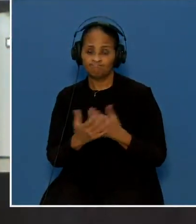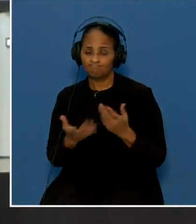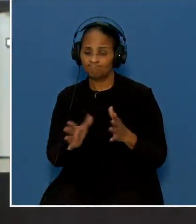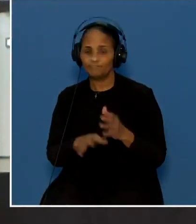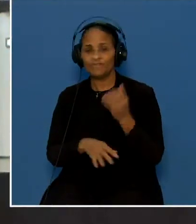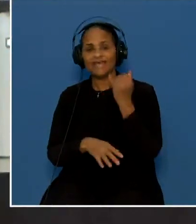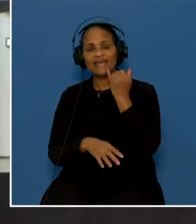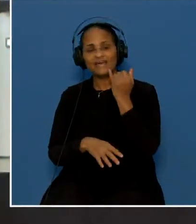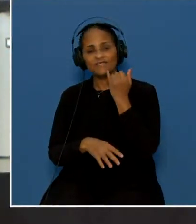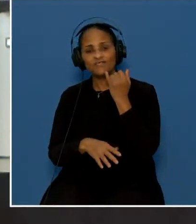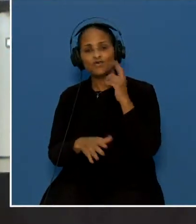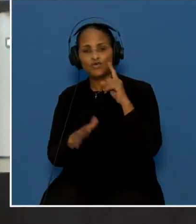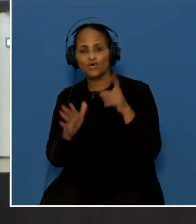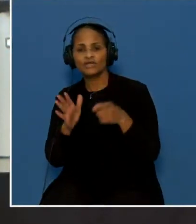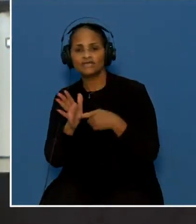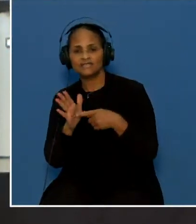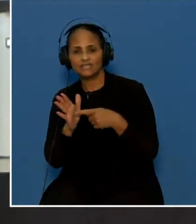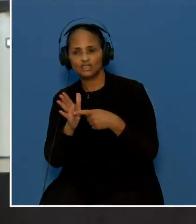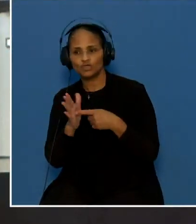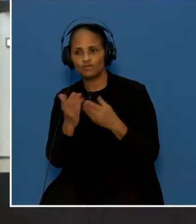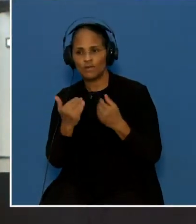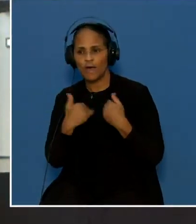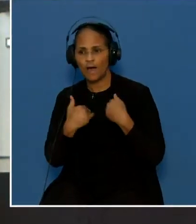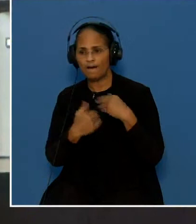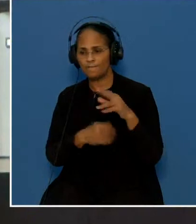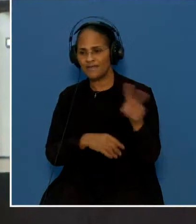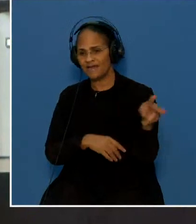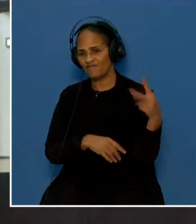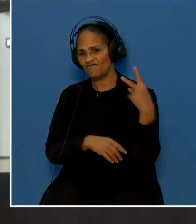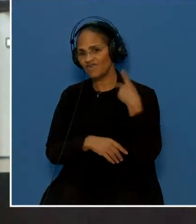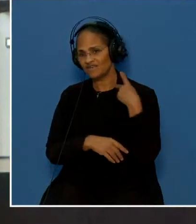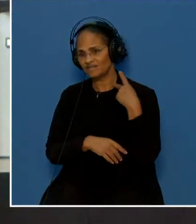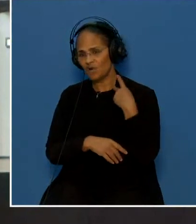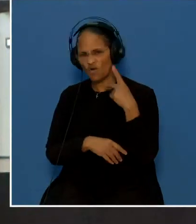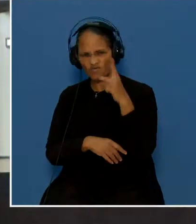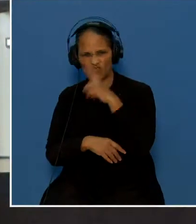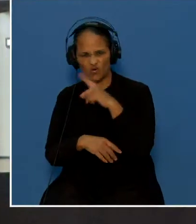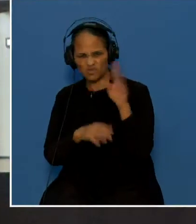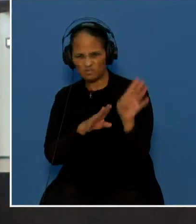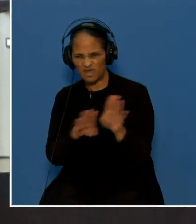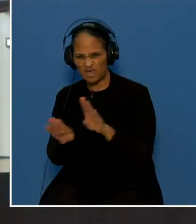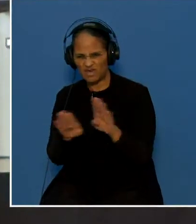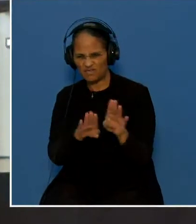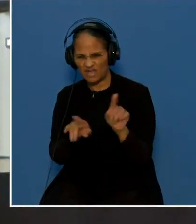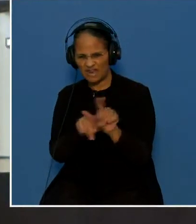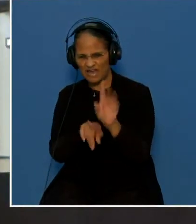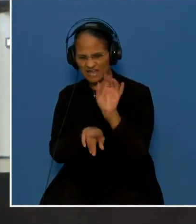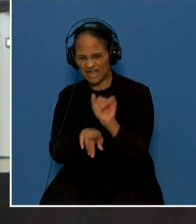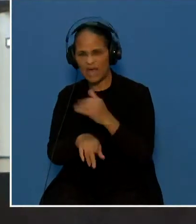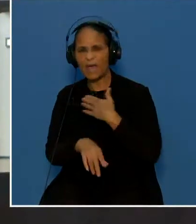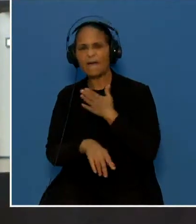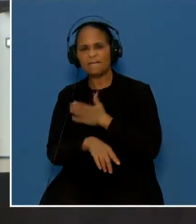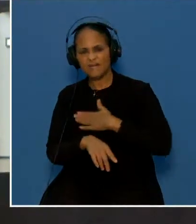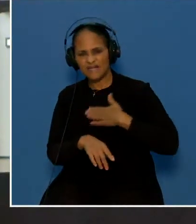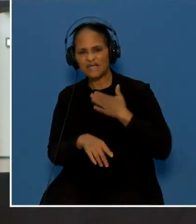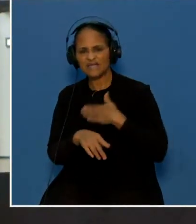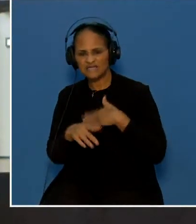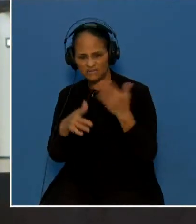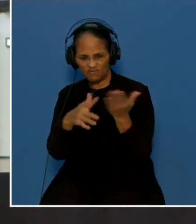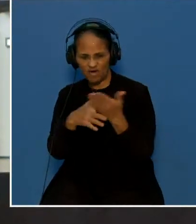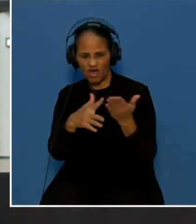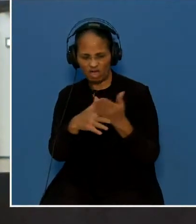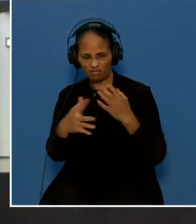If you find that you have been a victim of any fraudulent behavior of this nature, please file a complaint